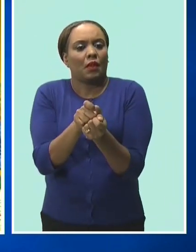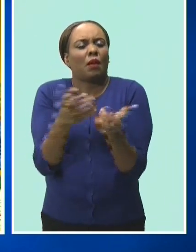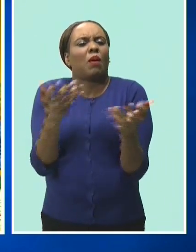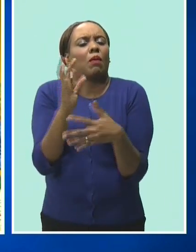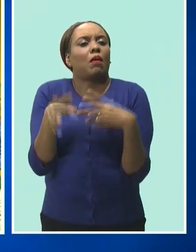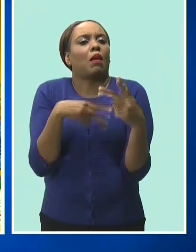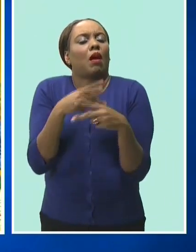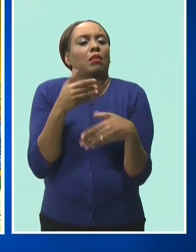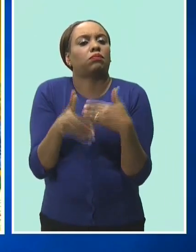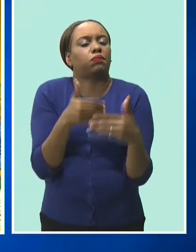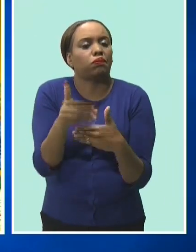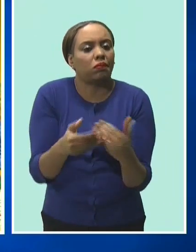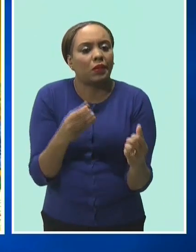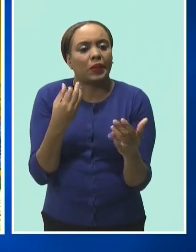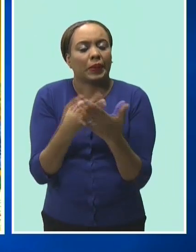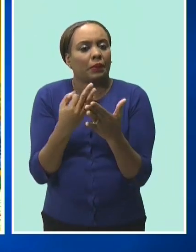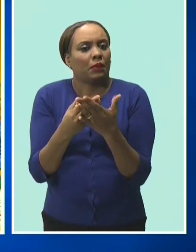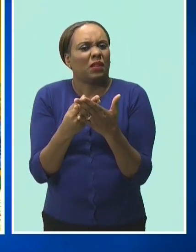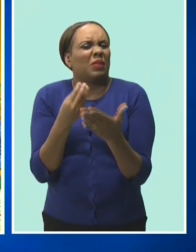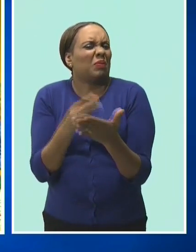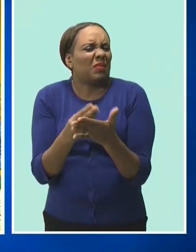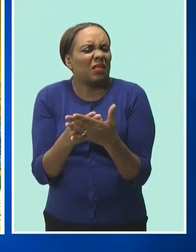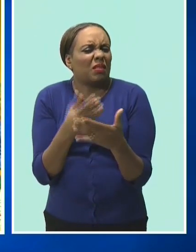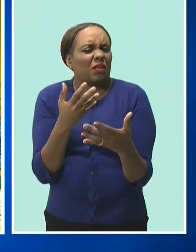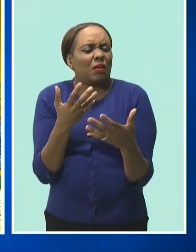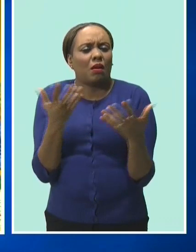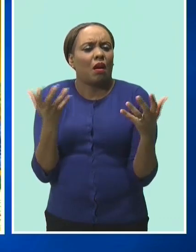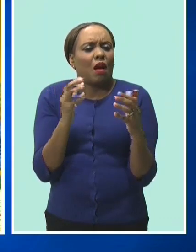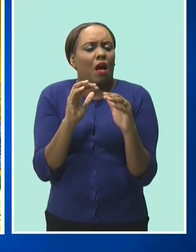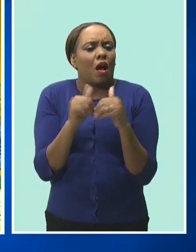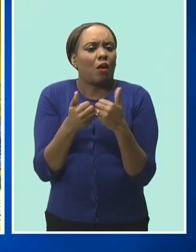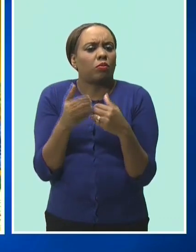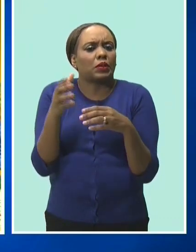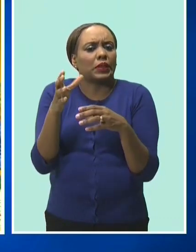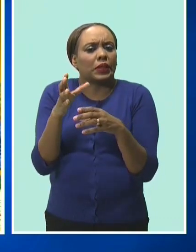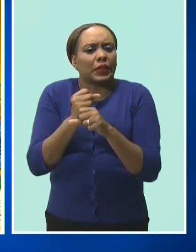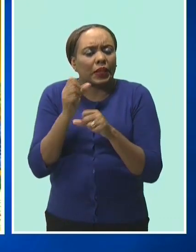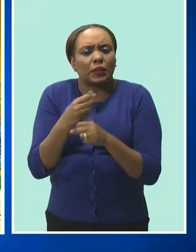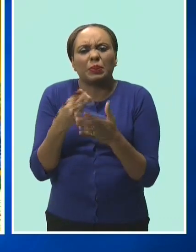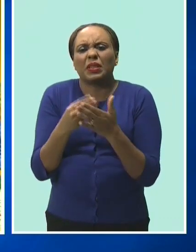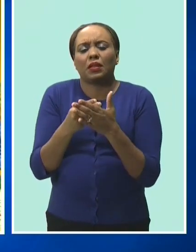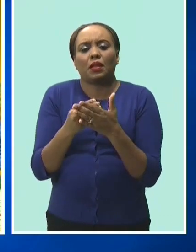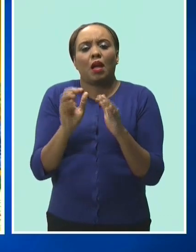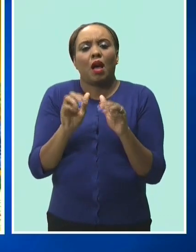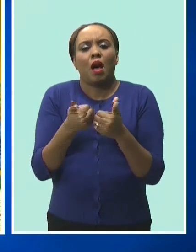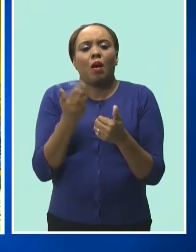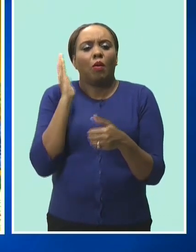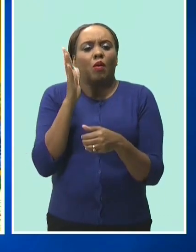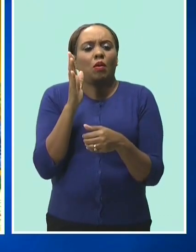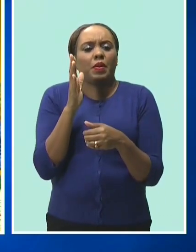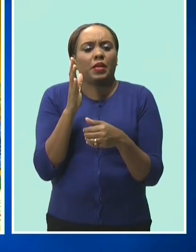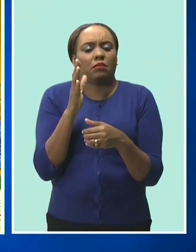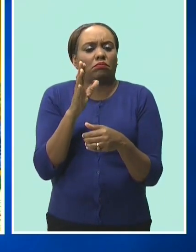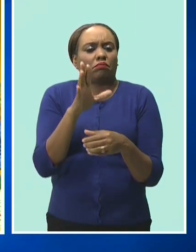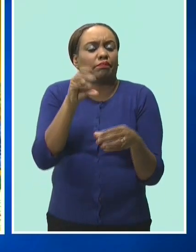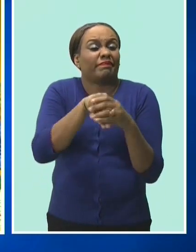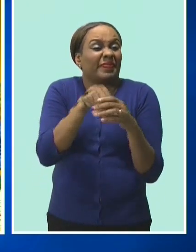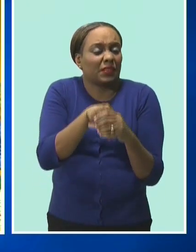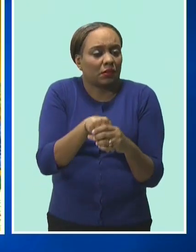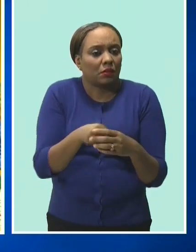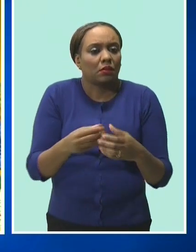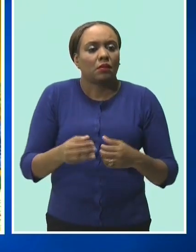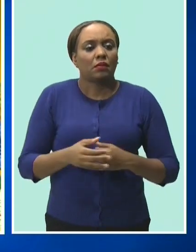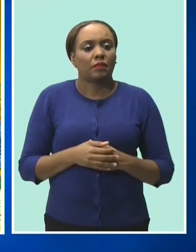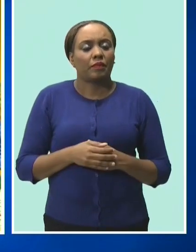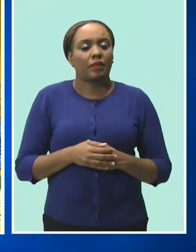additional financing will take, what modality. And from my own perspective, since we are approaching the end of